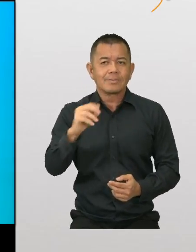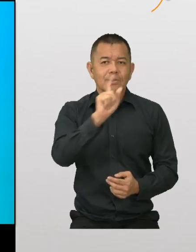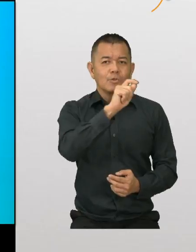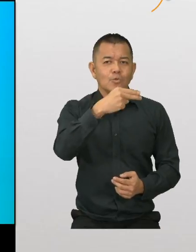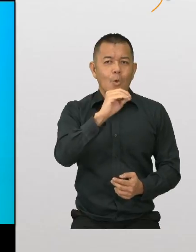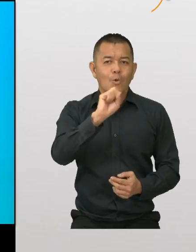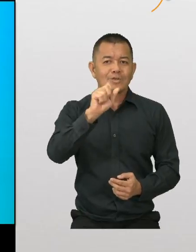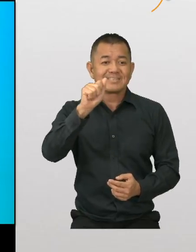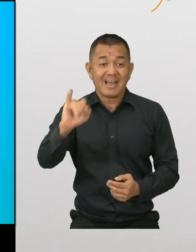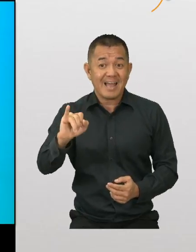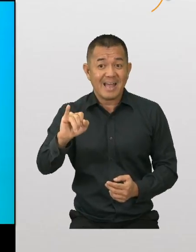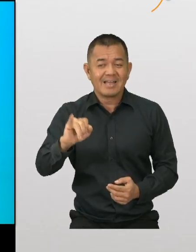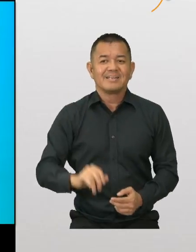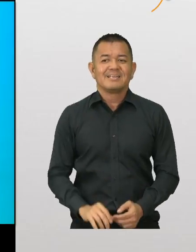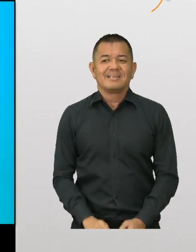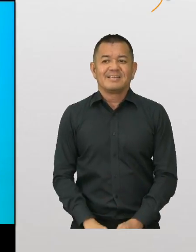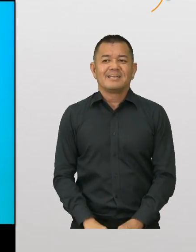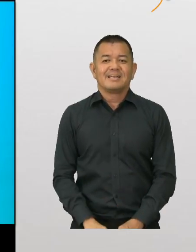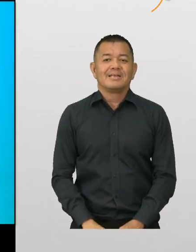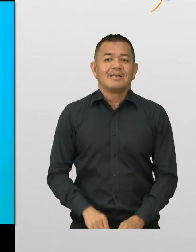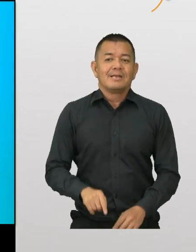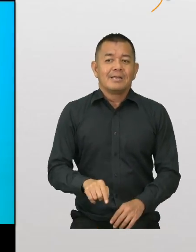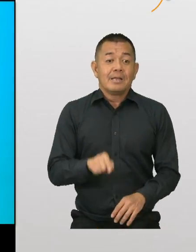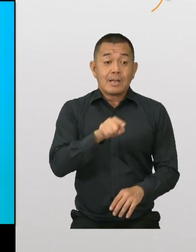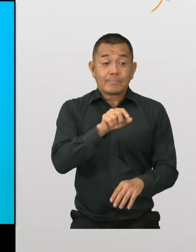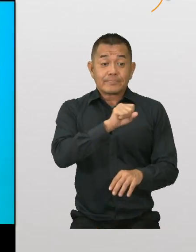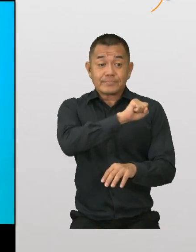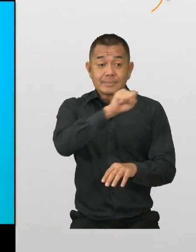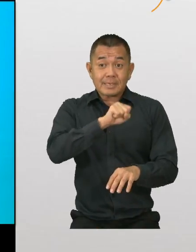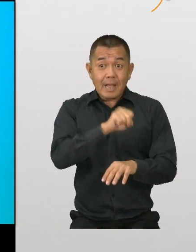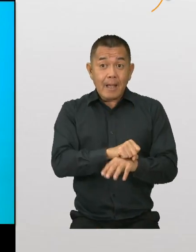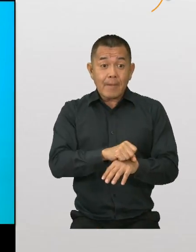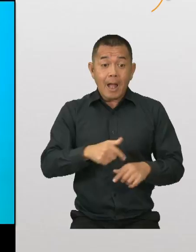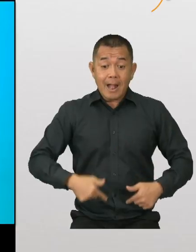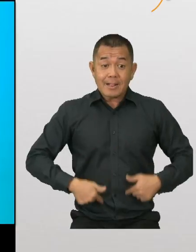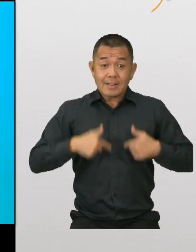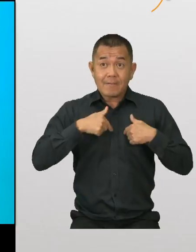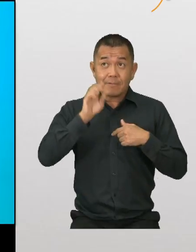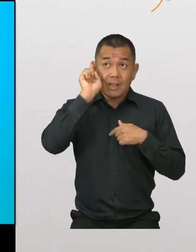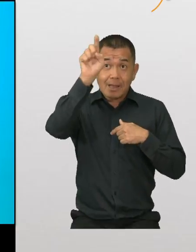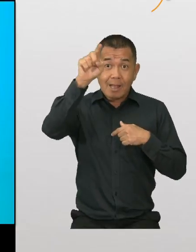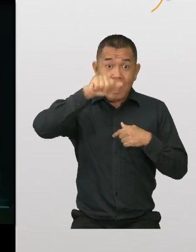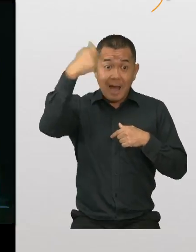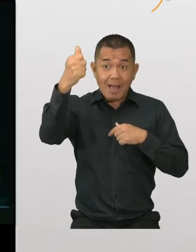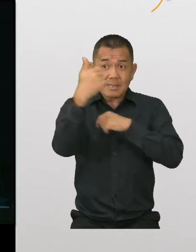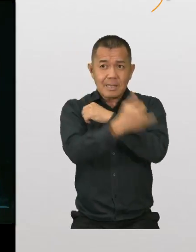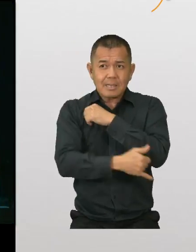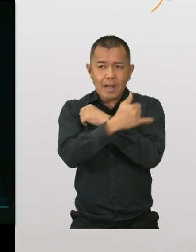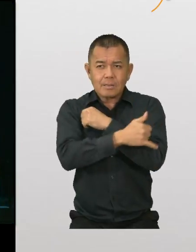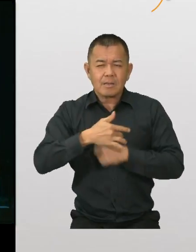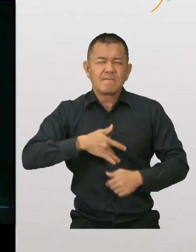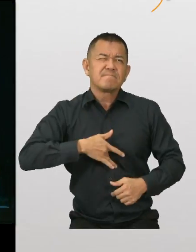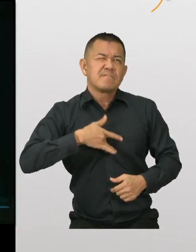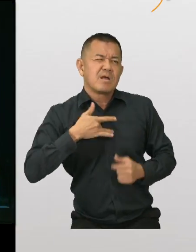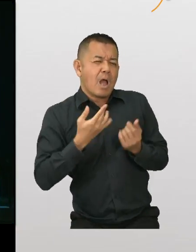Singaporeans who are staying overseas, they always crave for local hawker food. When we hold Singapore